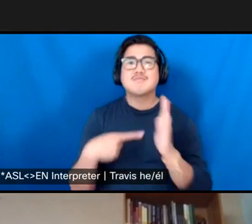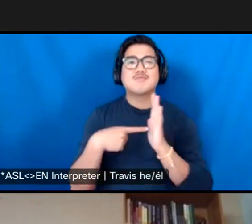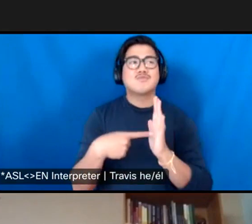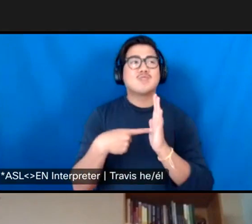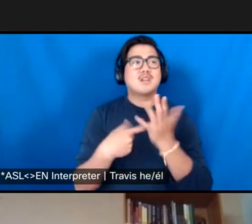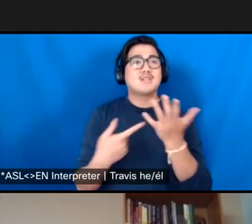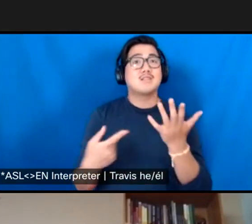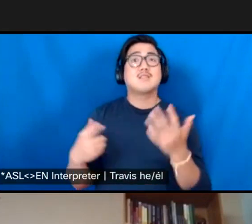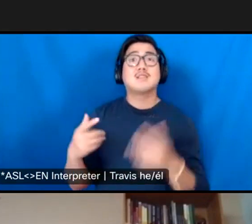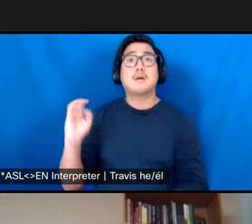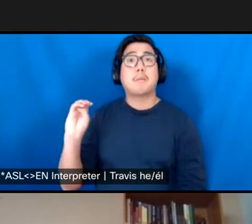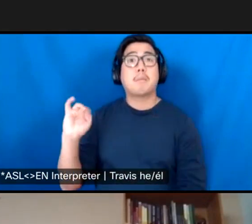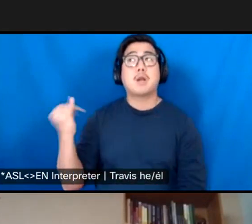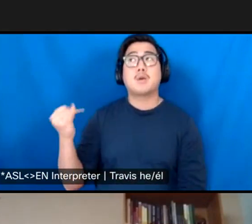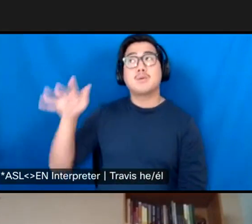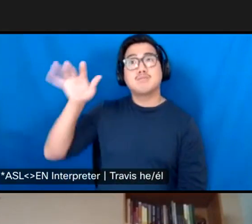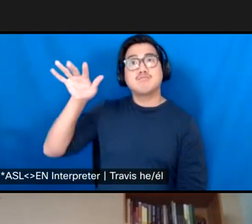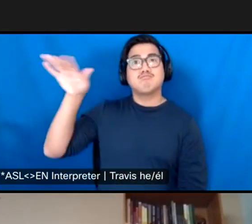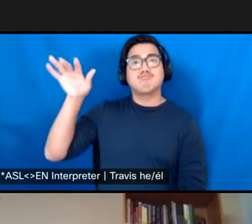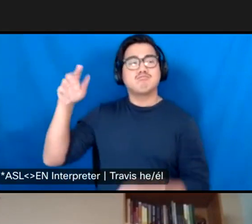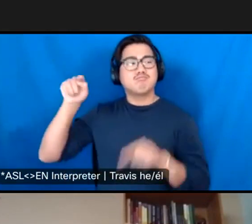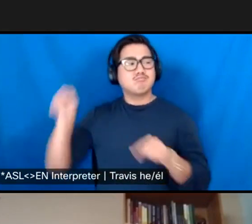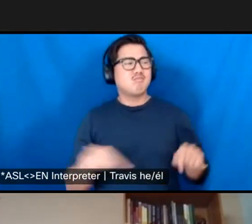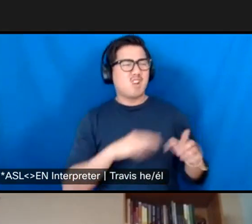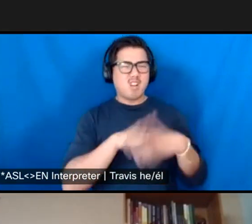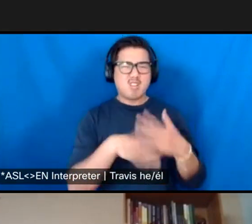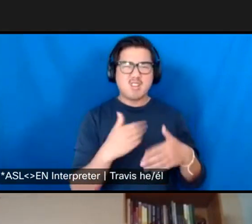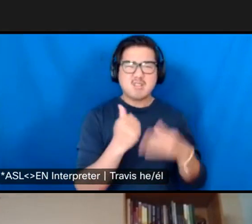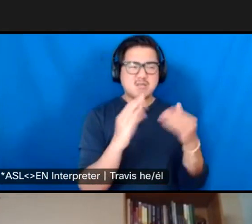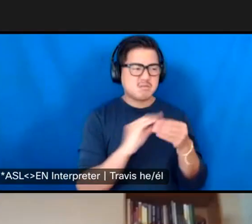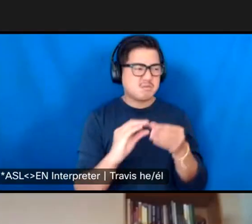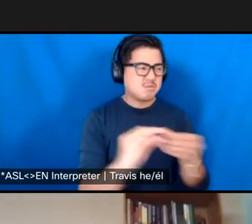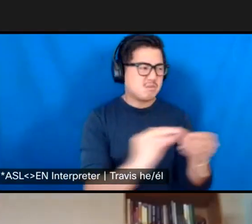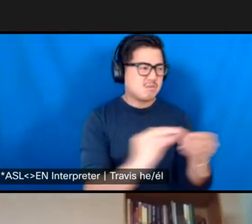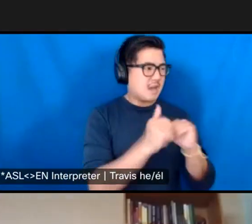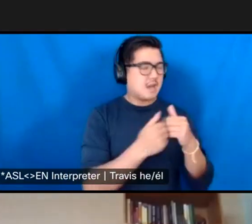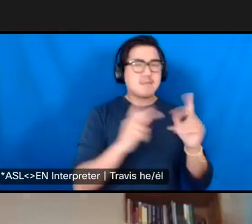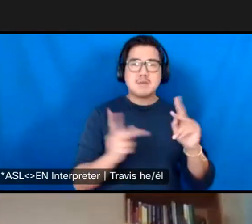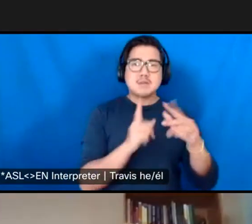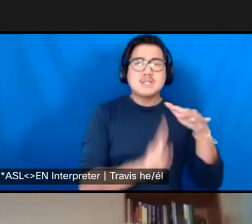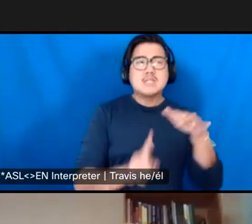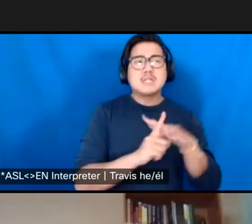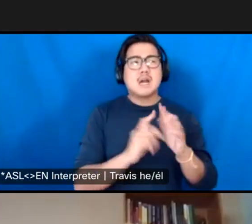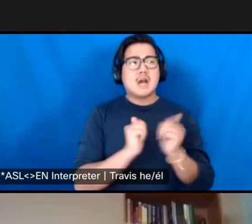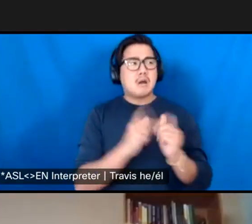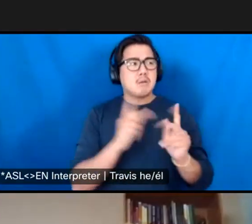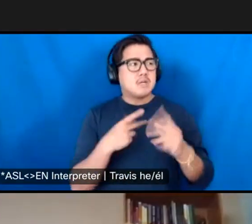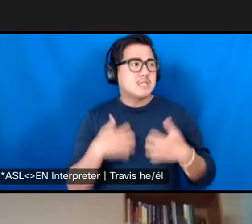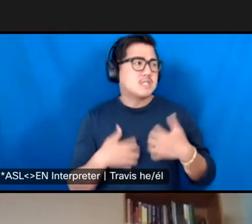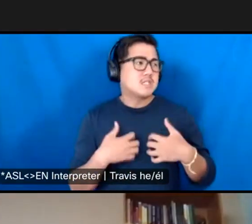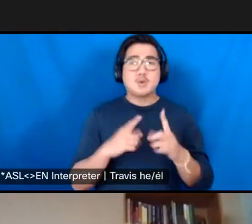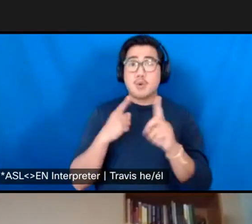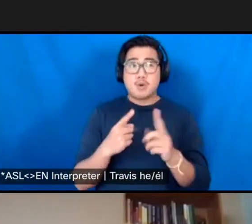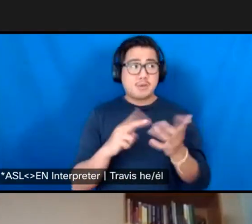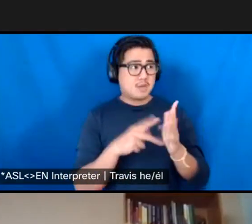faith traditions and experiences, allowing space to show up in holding, not solving, not fixing,